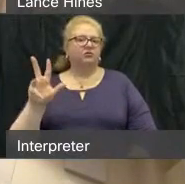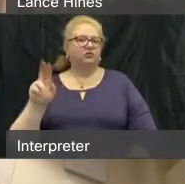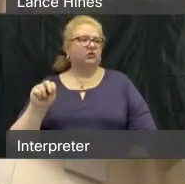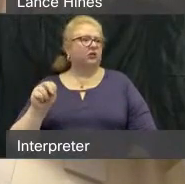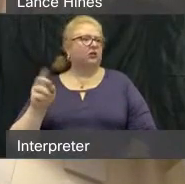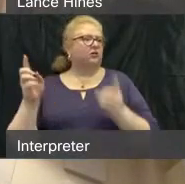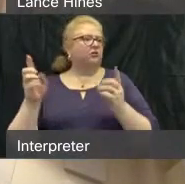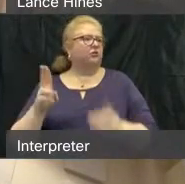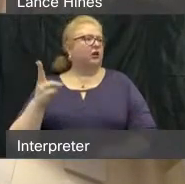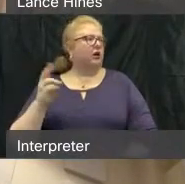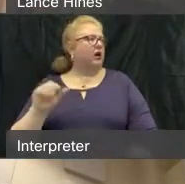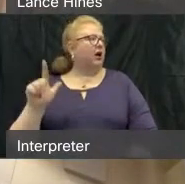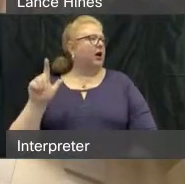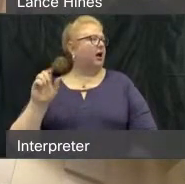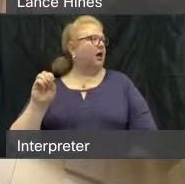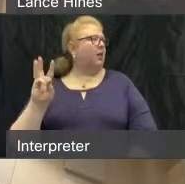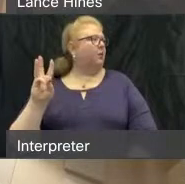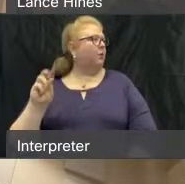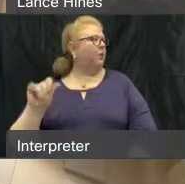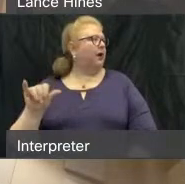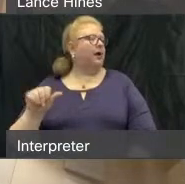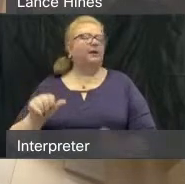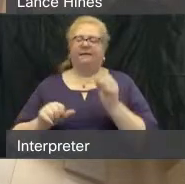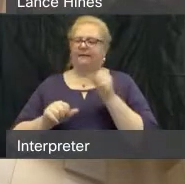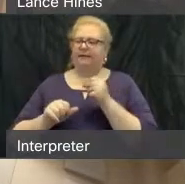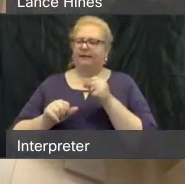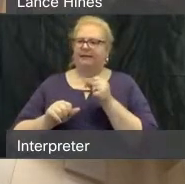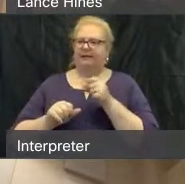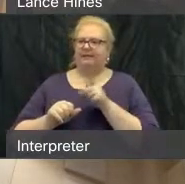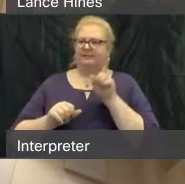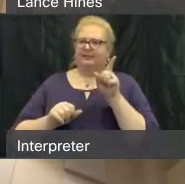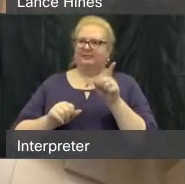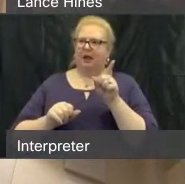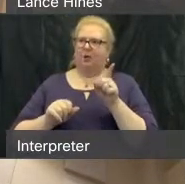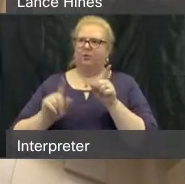Are you? Can you go get him for us, please?